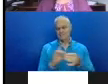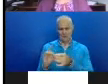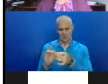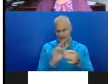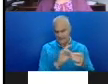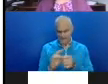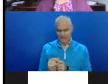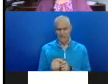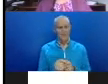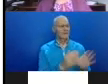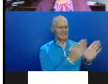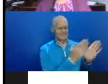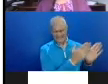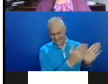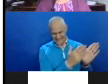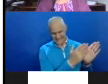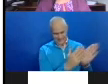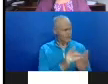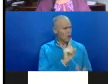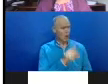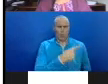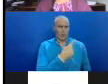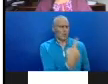So moving him away from this idea that he's only